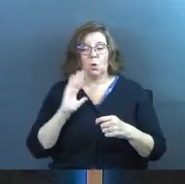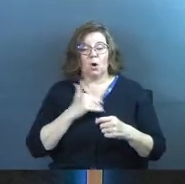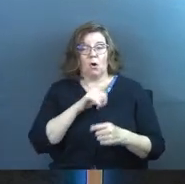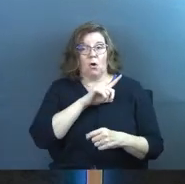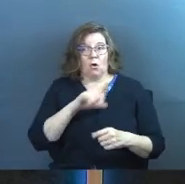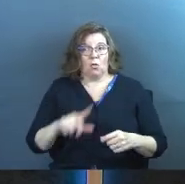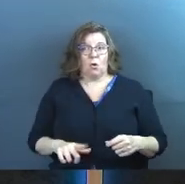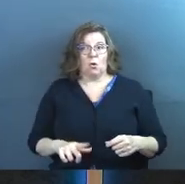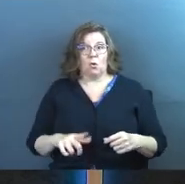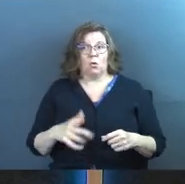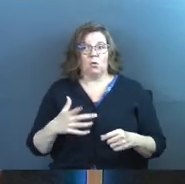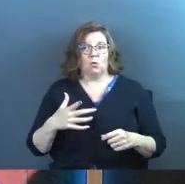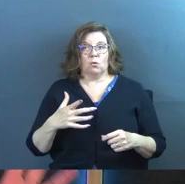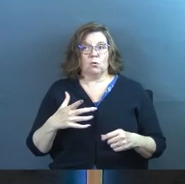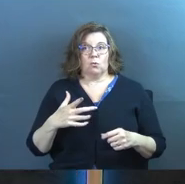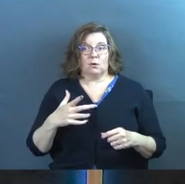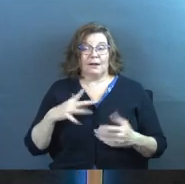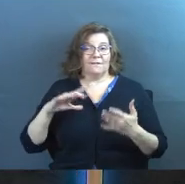our Lord,